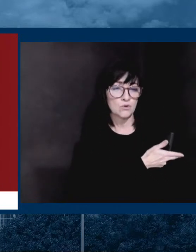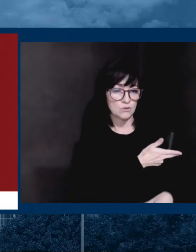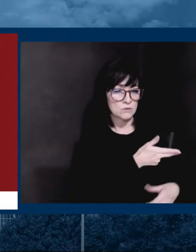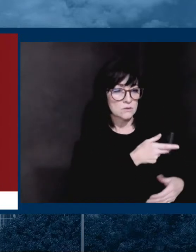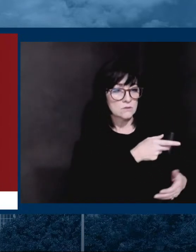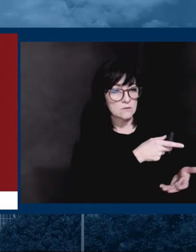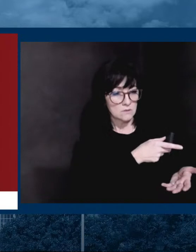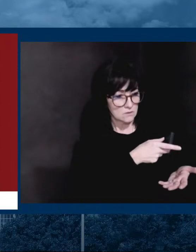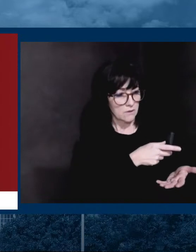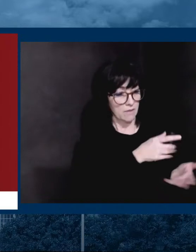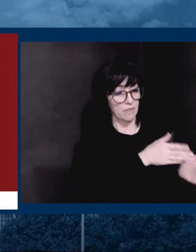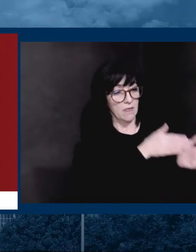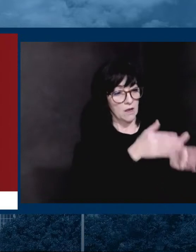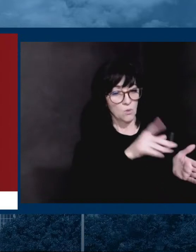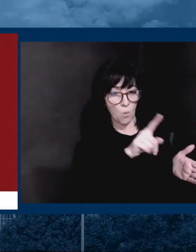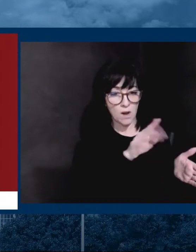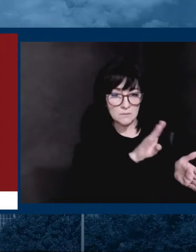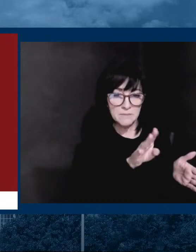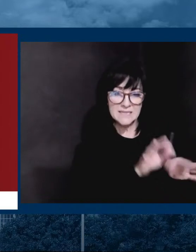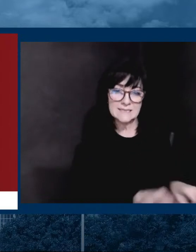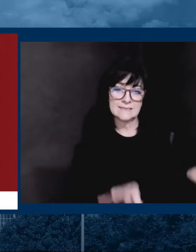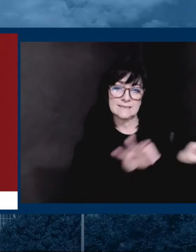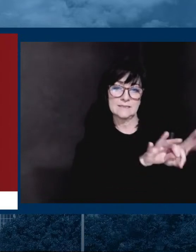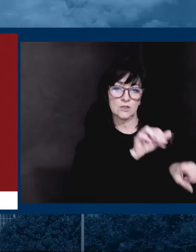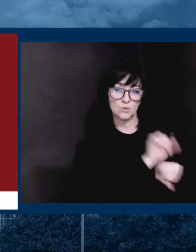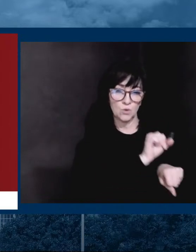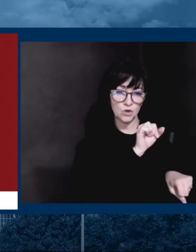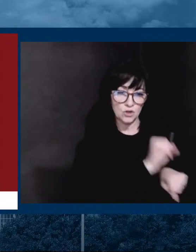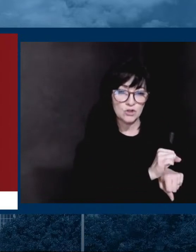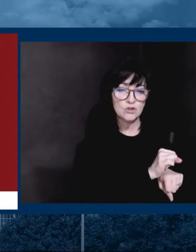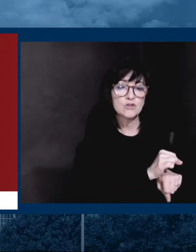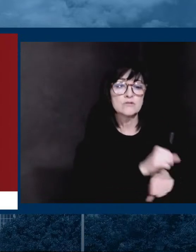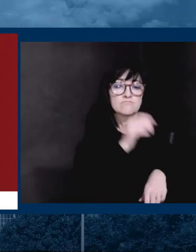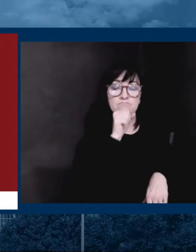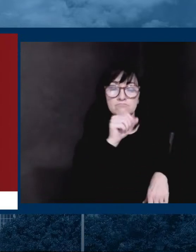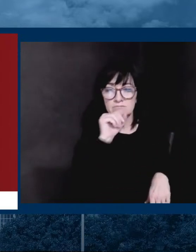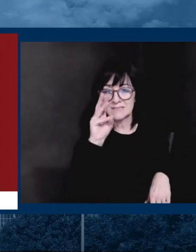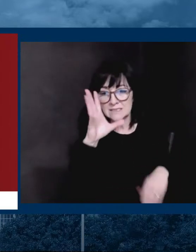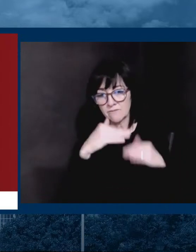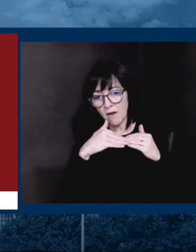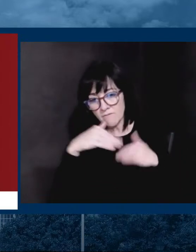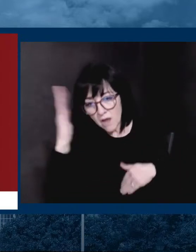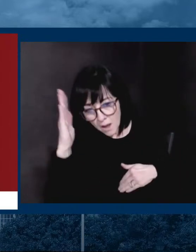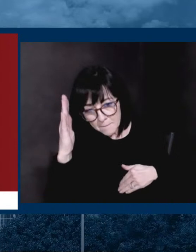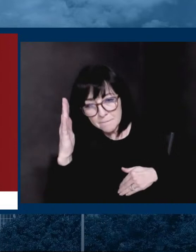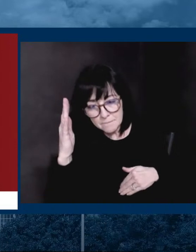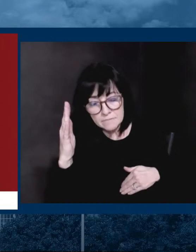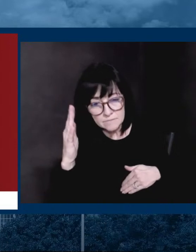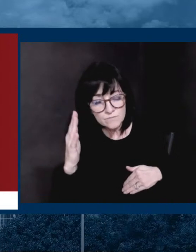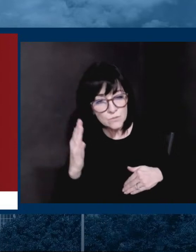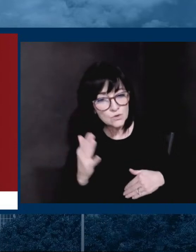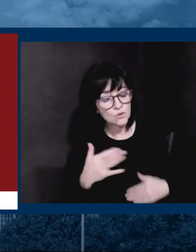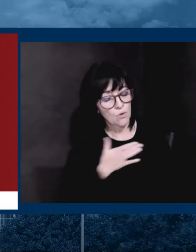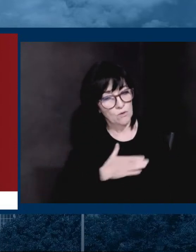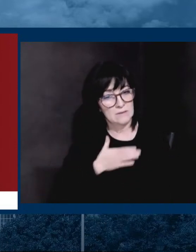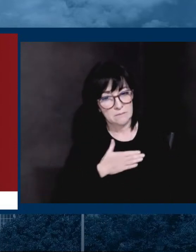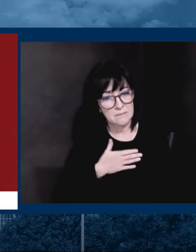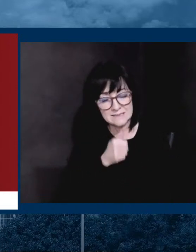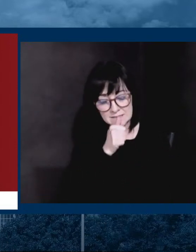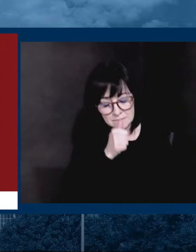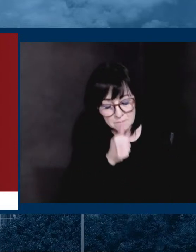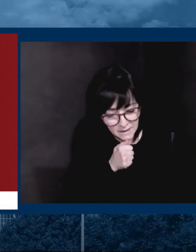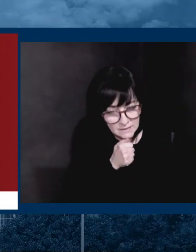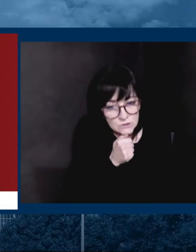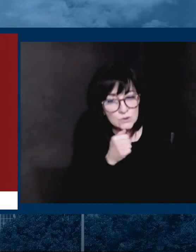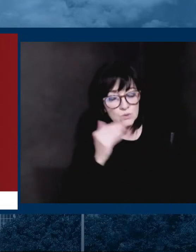1B essential workers and those 65 and older. So just be a little bit patient. We're getting there. We're